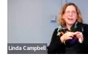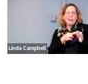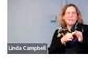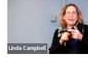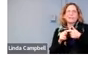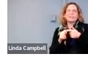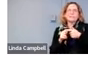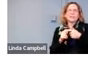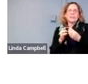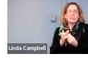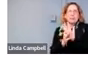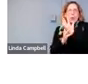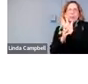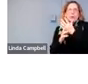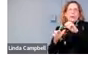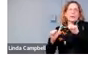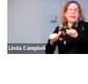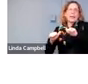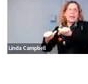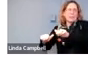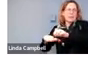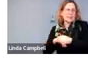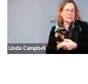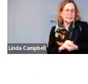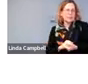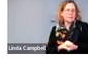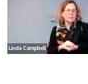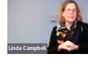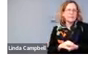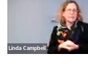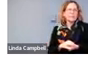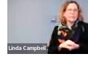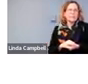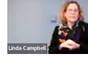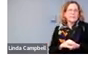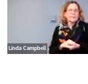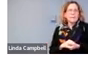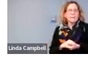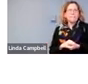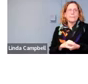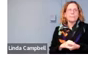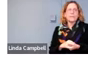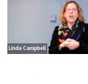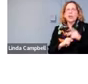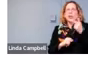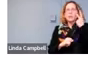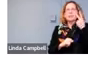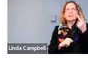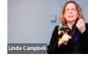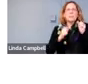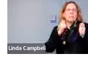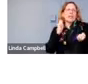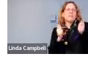three categories, color-coded here. So we have lag phase, exponential growth, and carrying capacity.